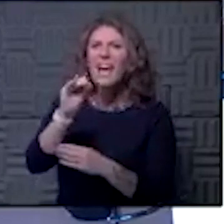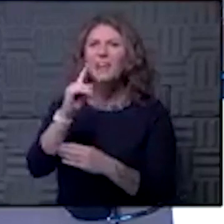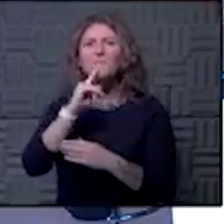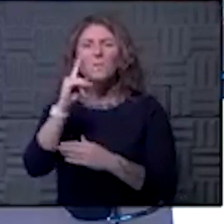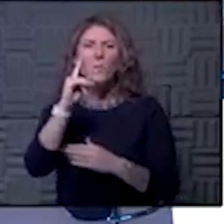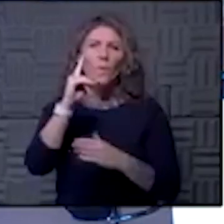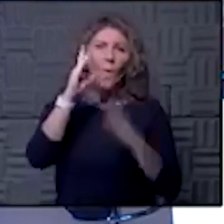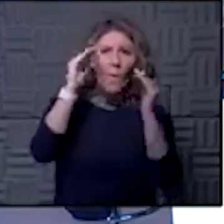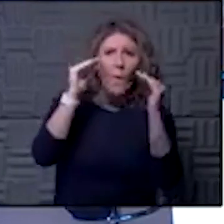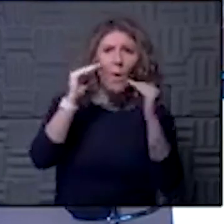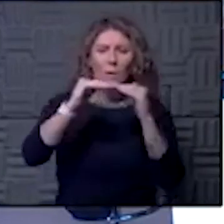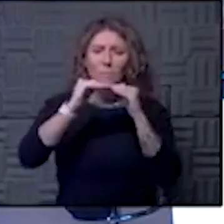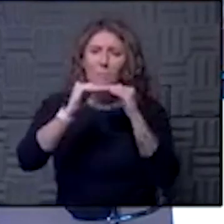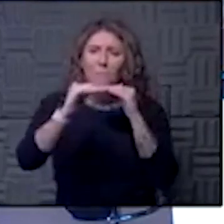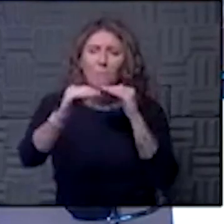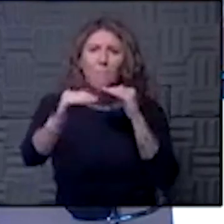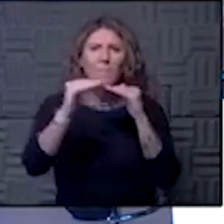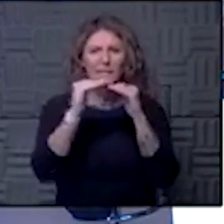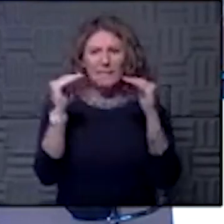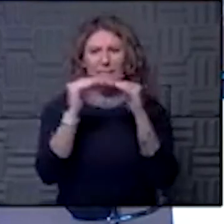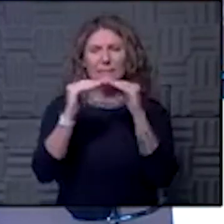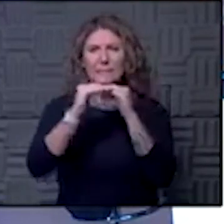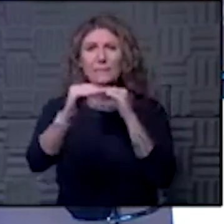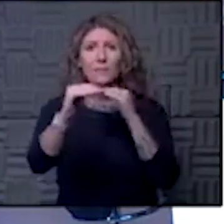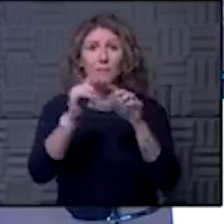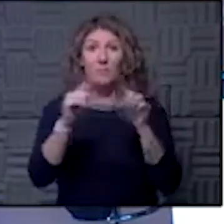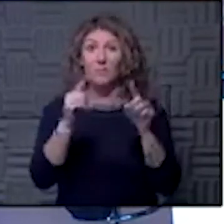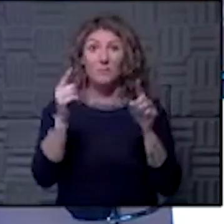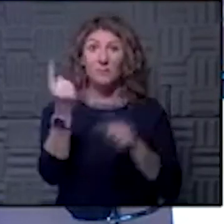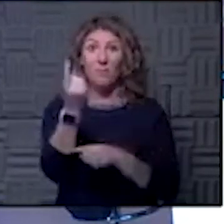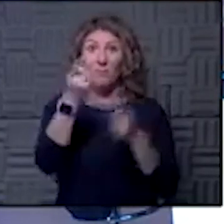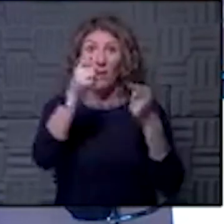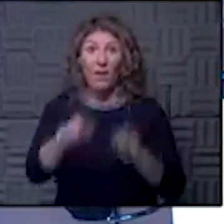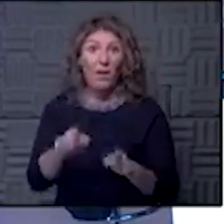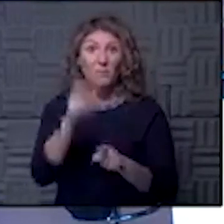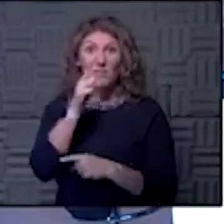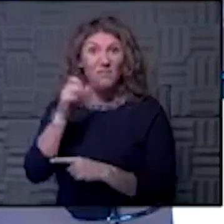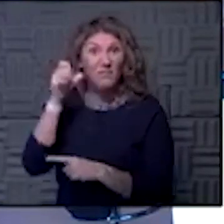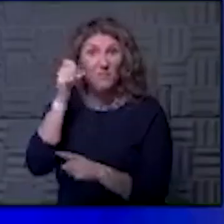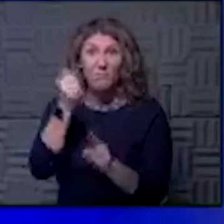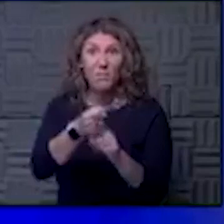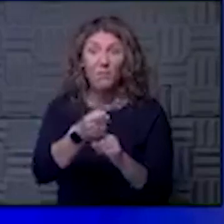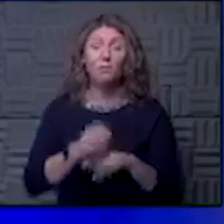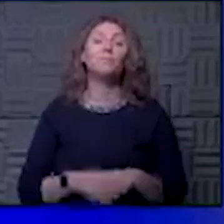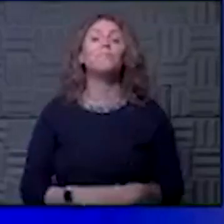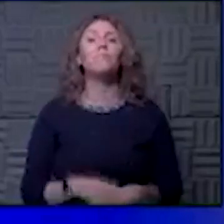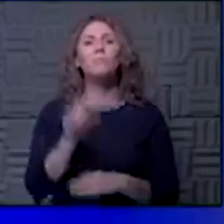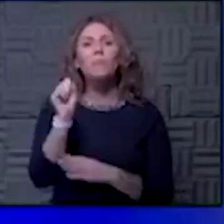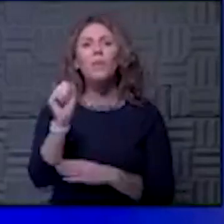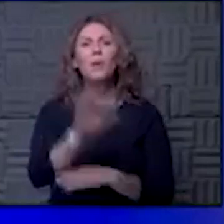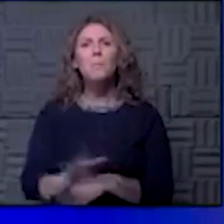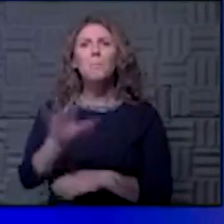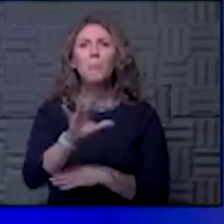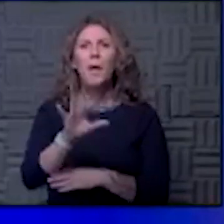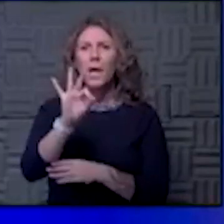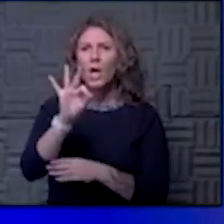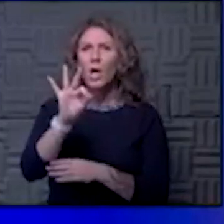Yeah. That was good. Equilibrium. But then something happened to that equilibrium yesterday. Yeah, we had about, I